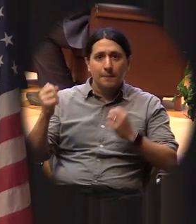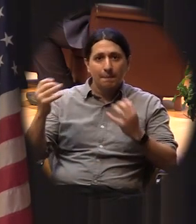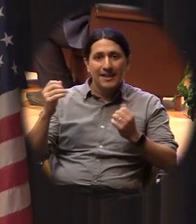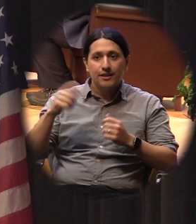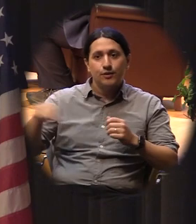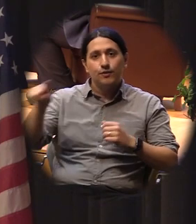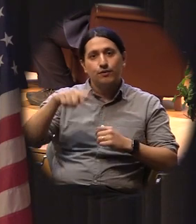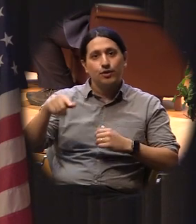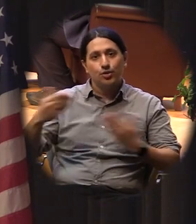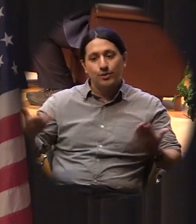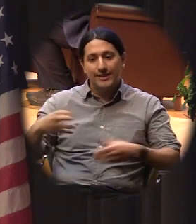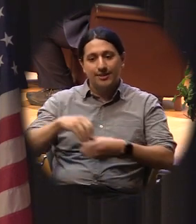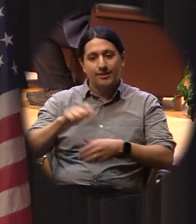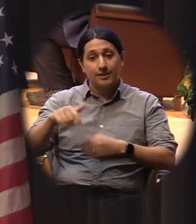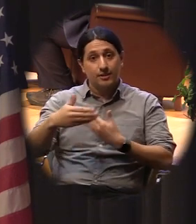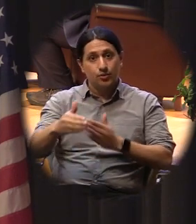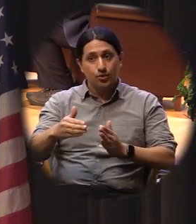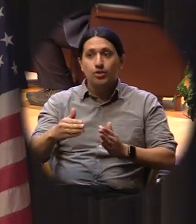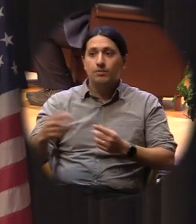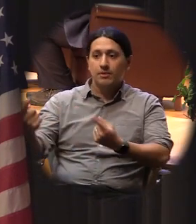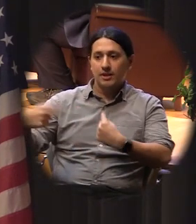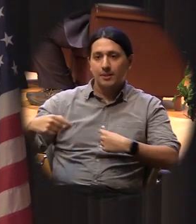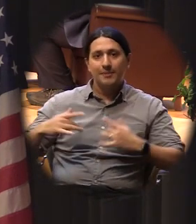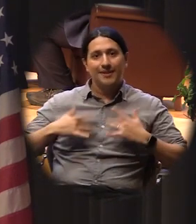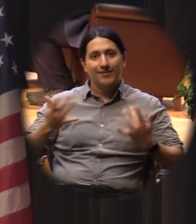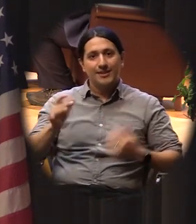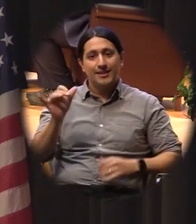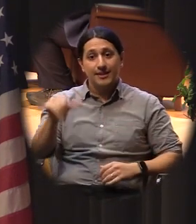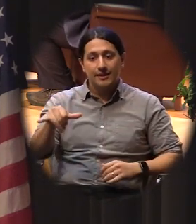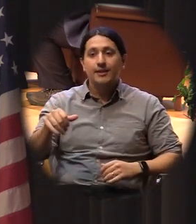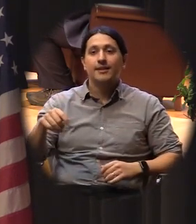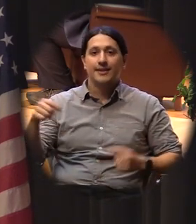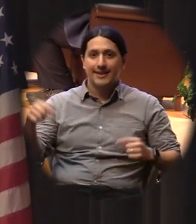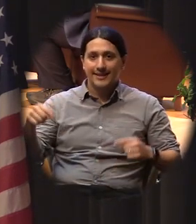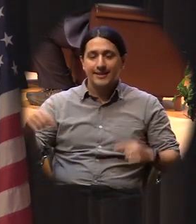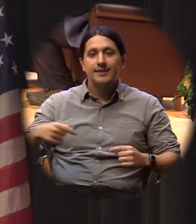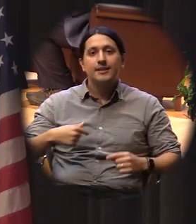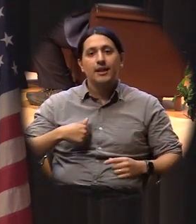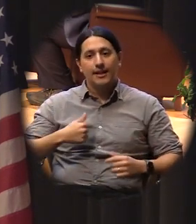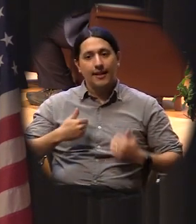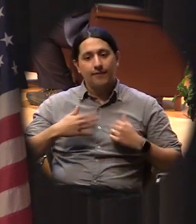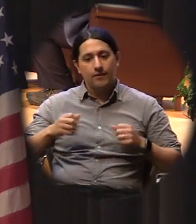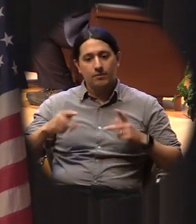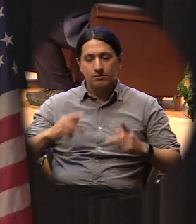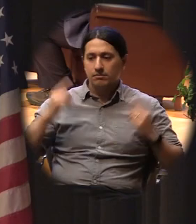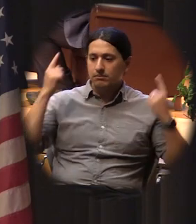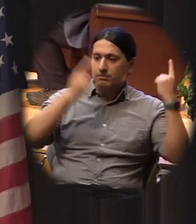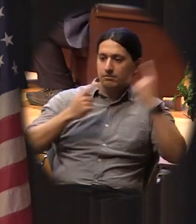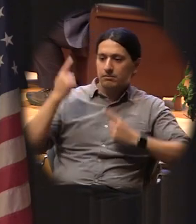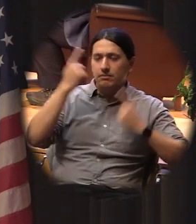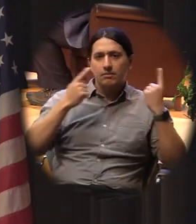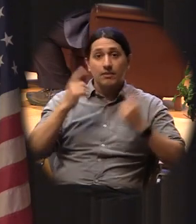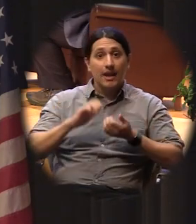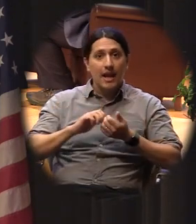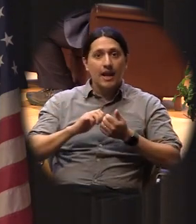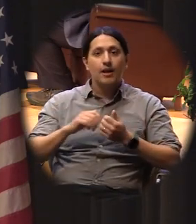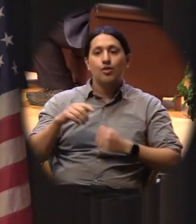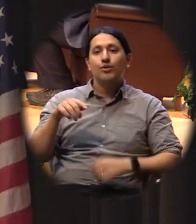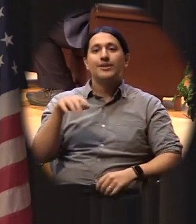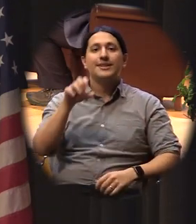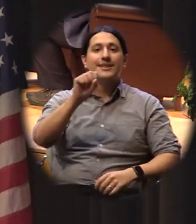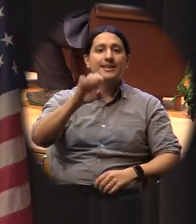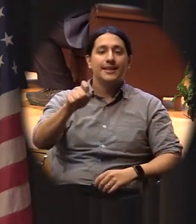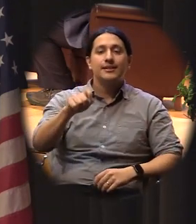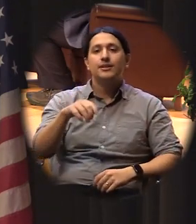this, I've had the opportunity and the impetus to think about sex, gender, and the body through a couple of disciplinary